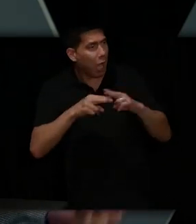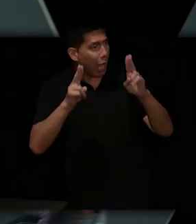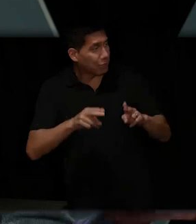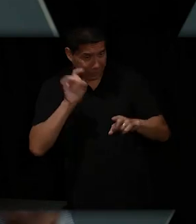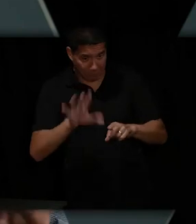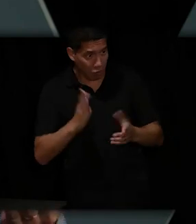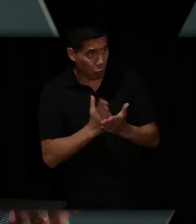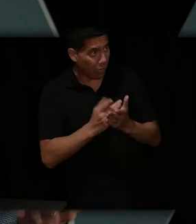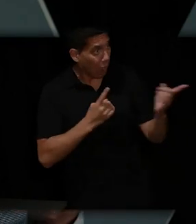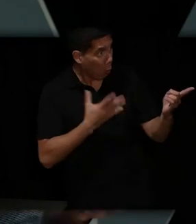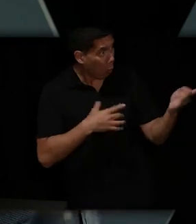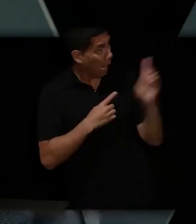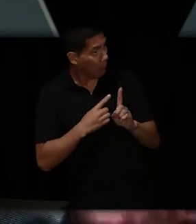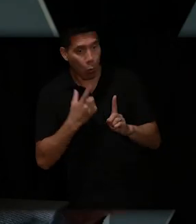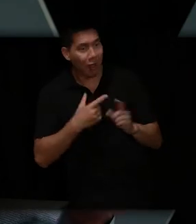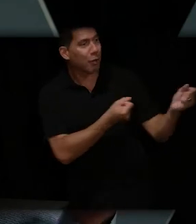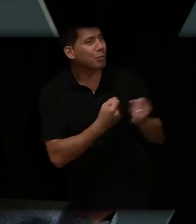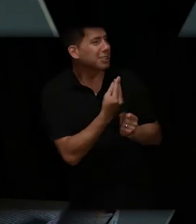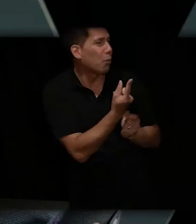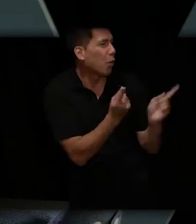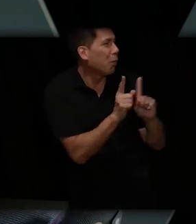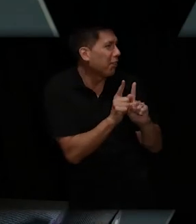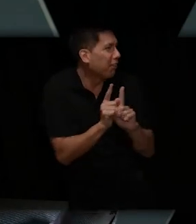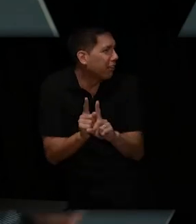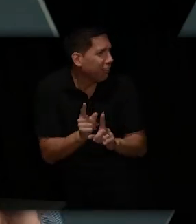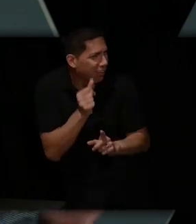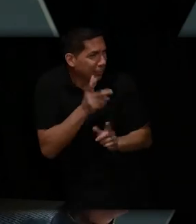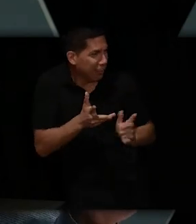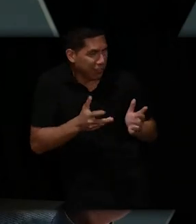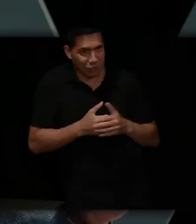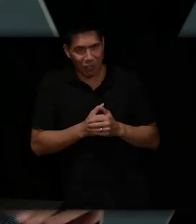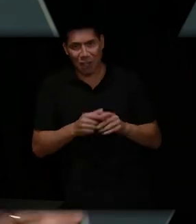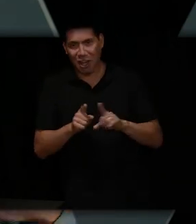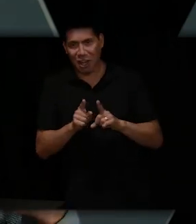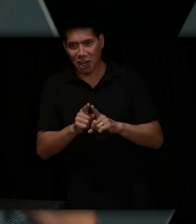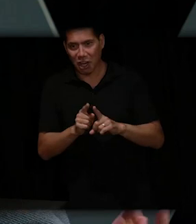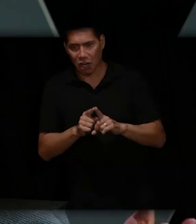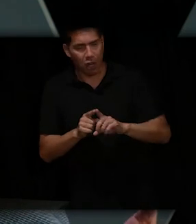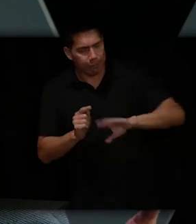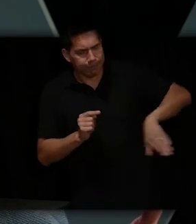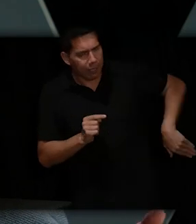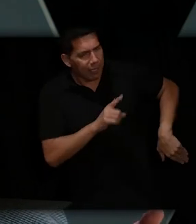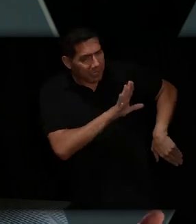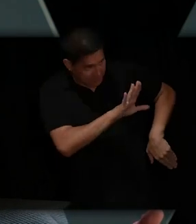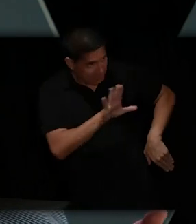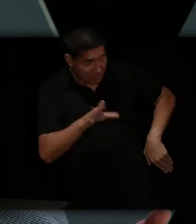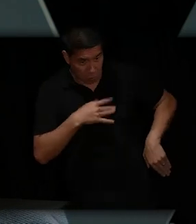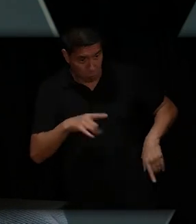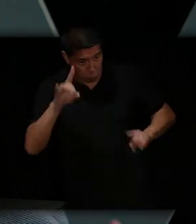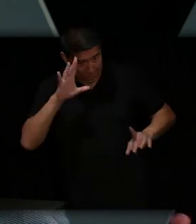because they could bring a guest. And it's a reminder that, you know, put everything else aside, it's crazy that we get to come